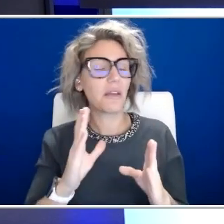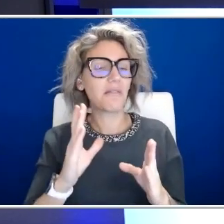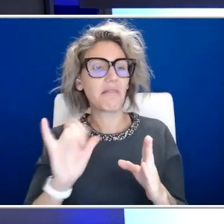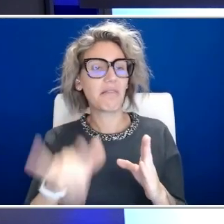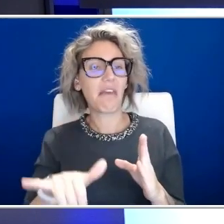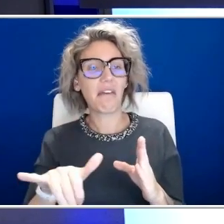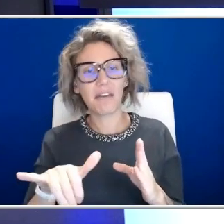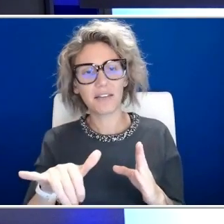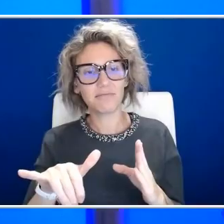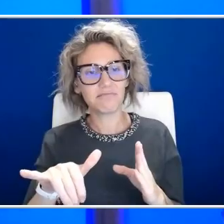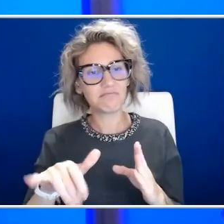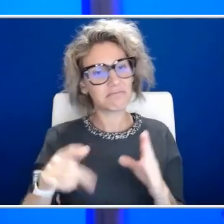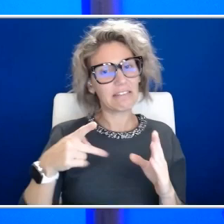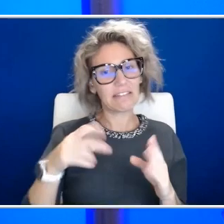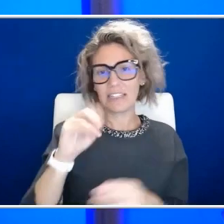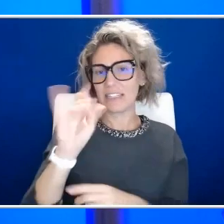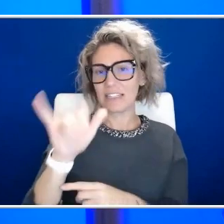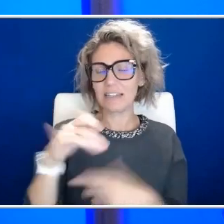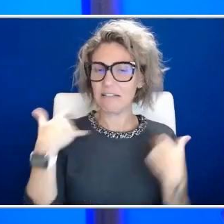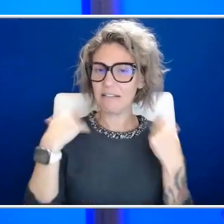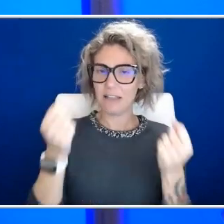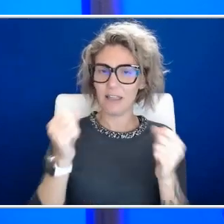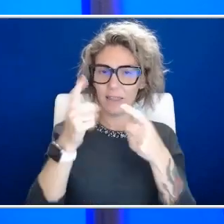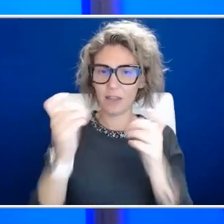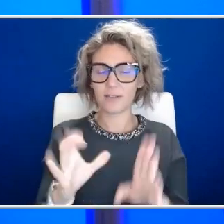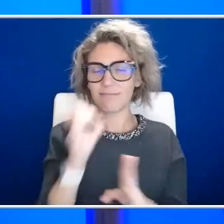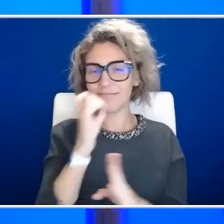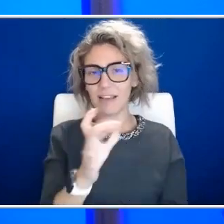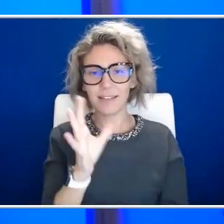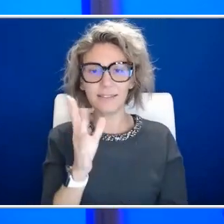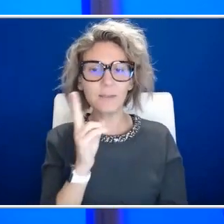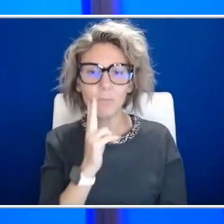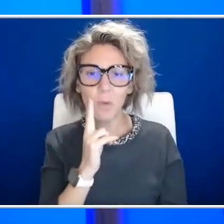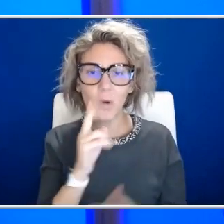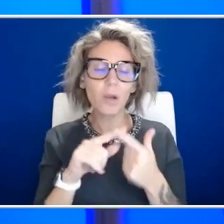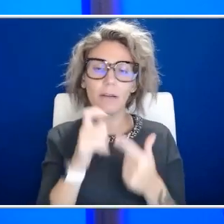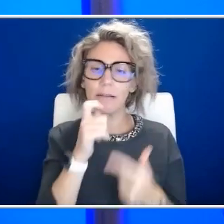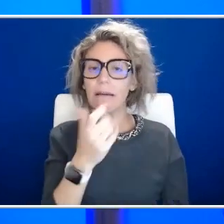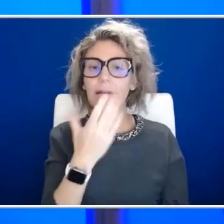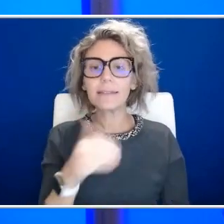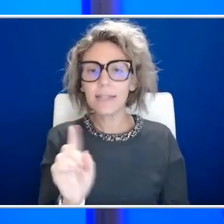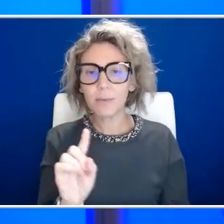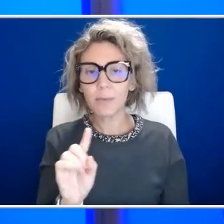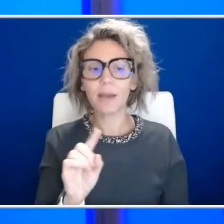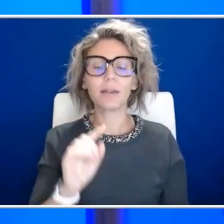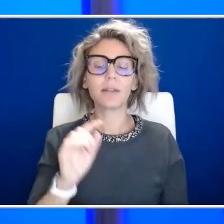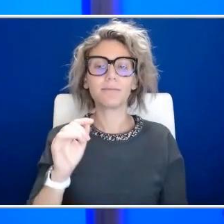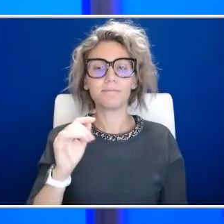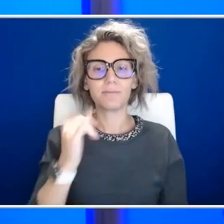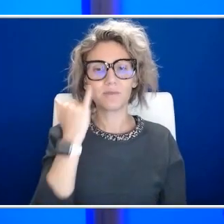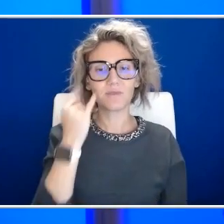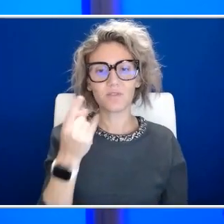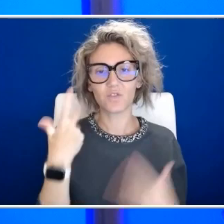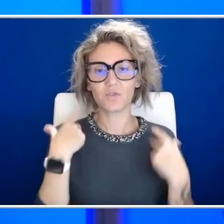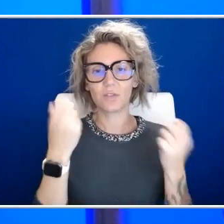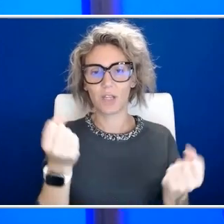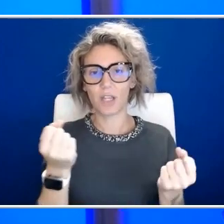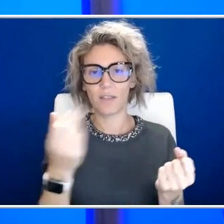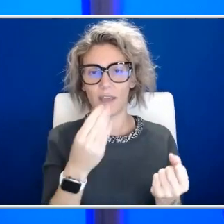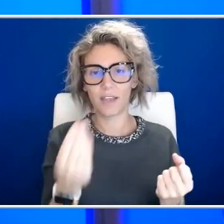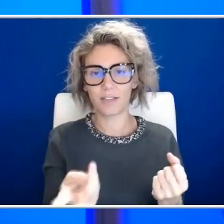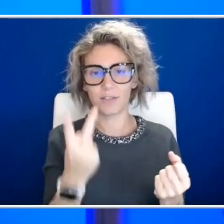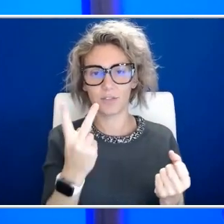so a healthy donor, non-smoker, non-diabetic. I think if you are healthy and have 2